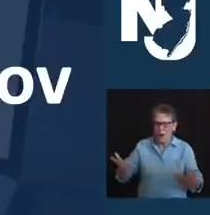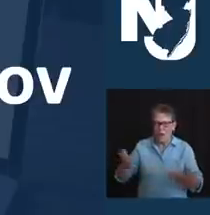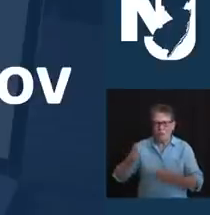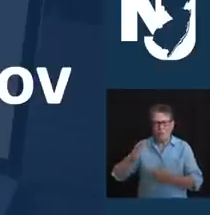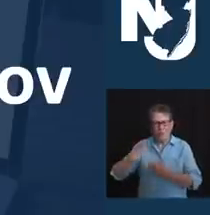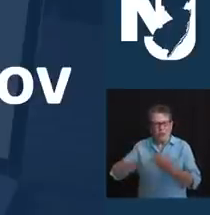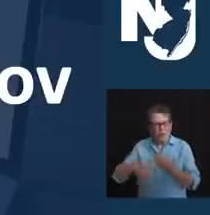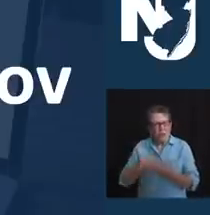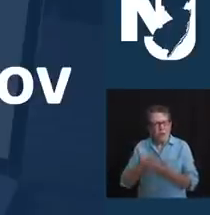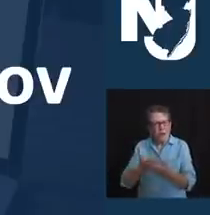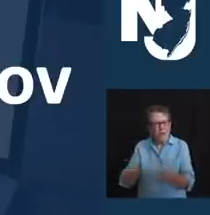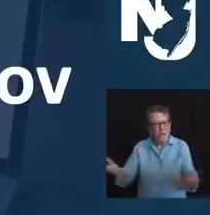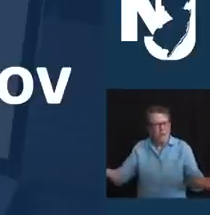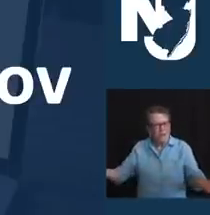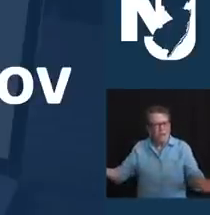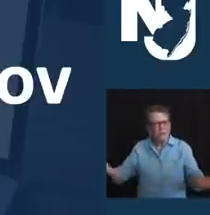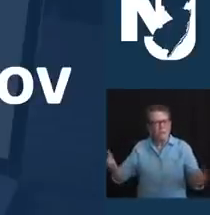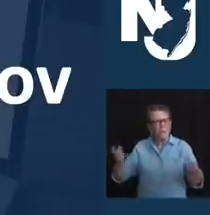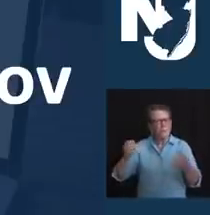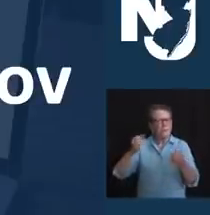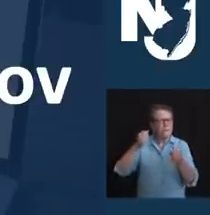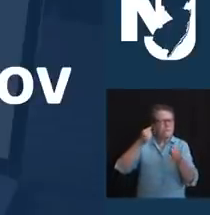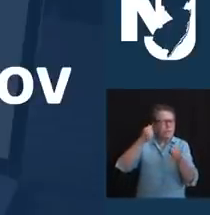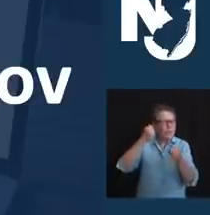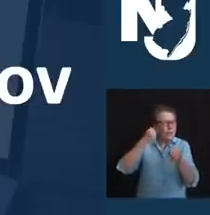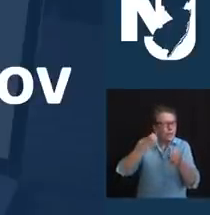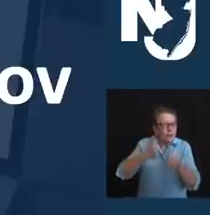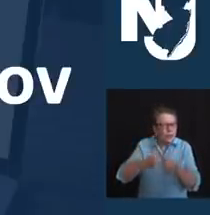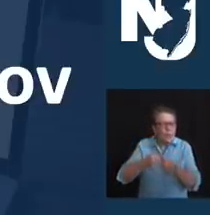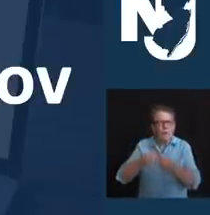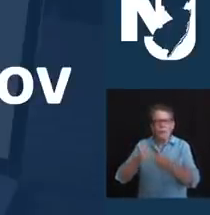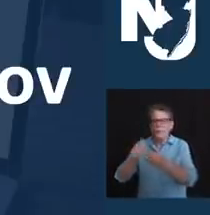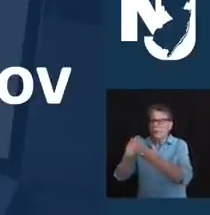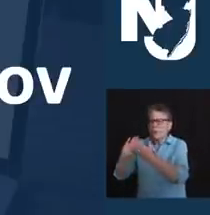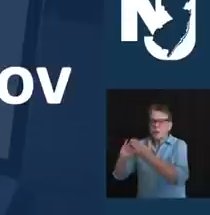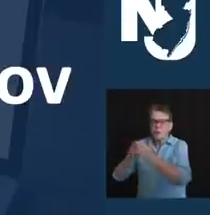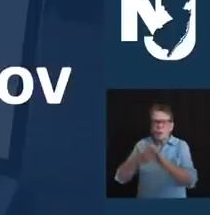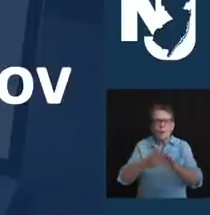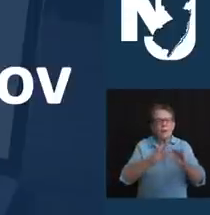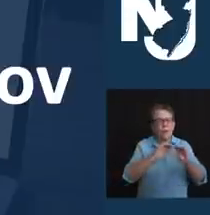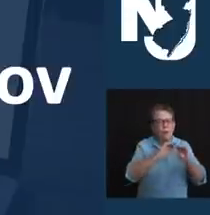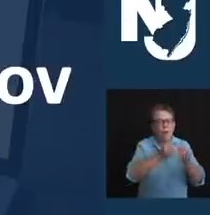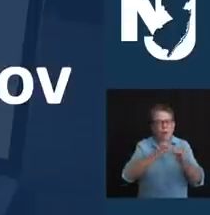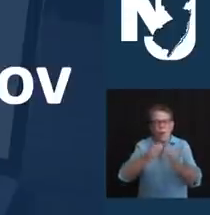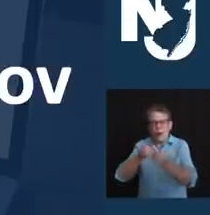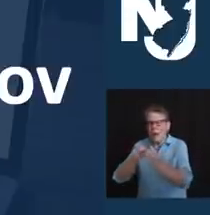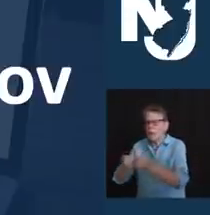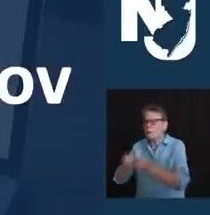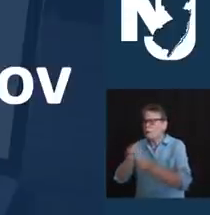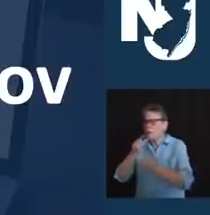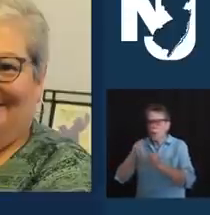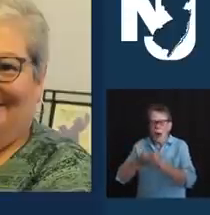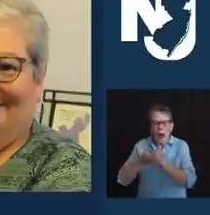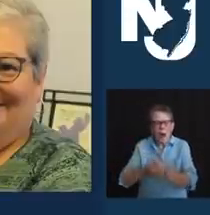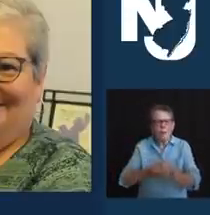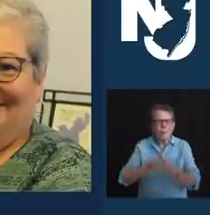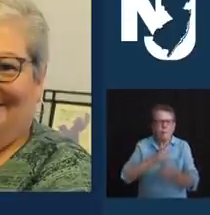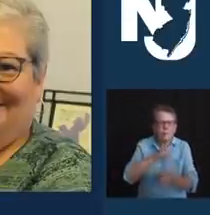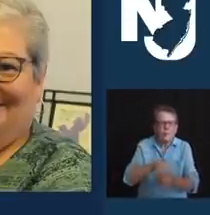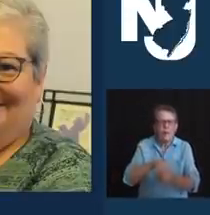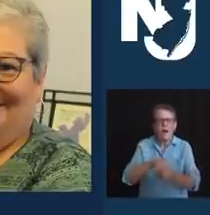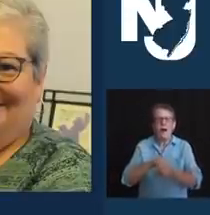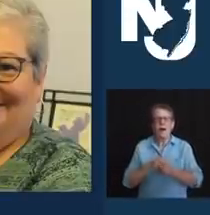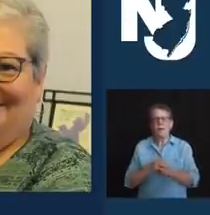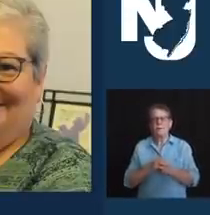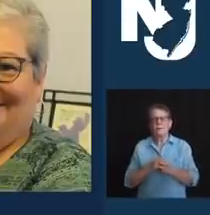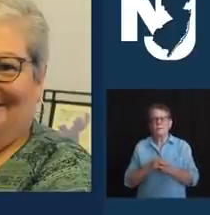gone above and beyond over the past year to help provide hope for countless residents and families. One of these great organizations is